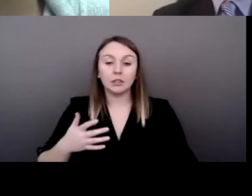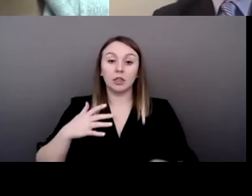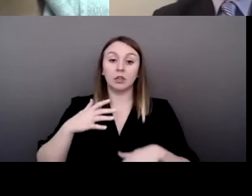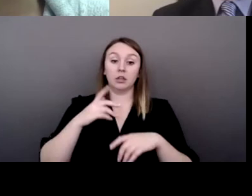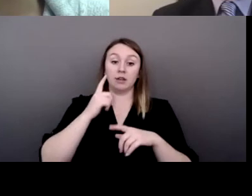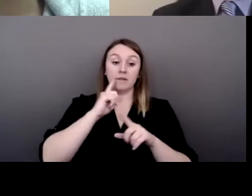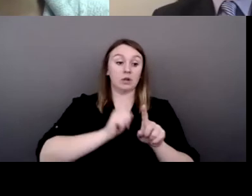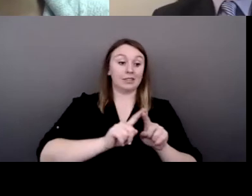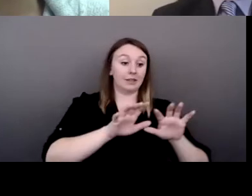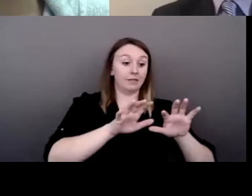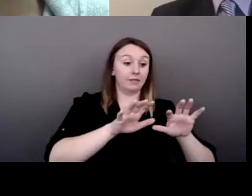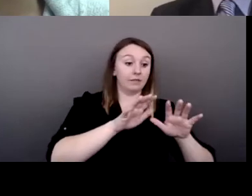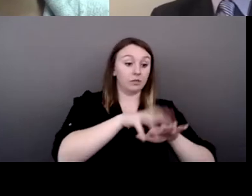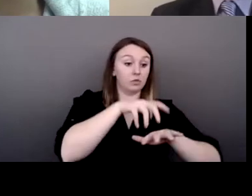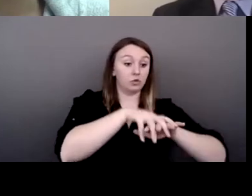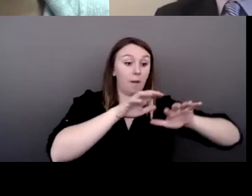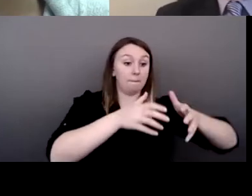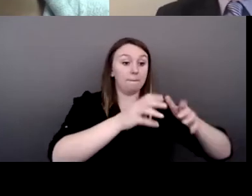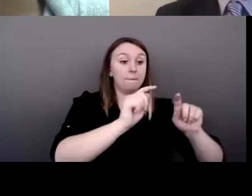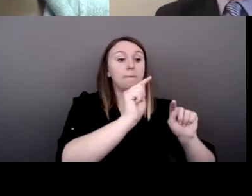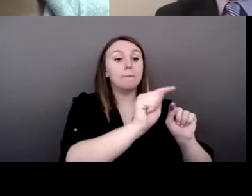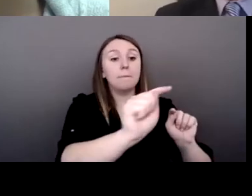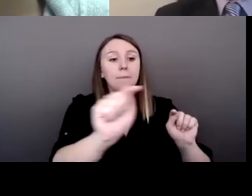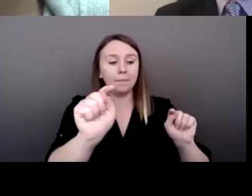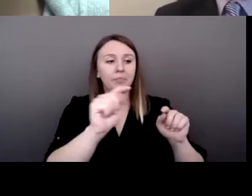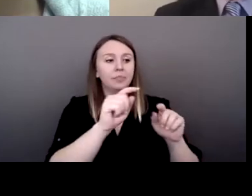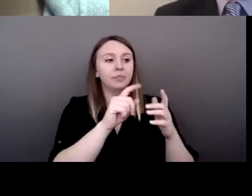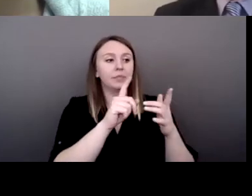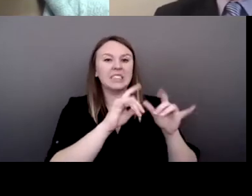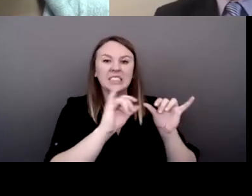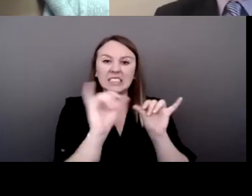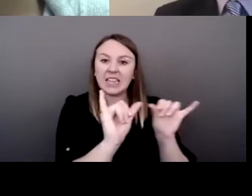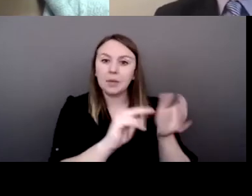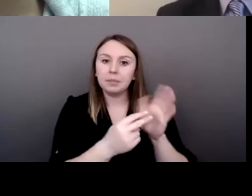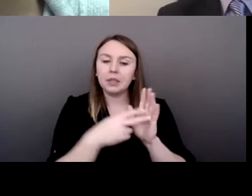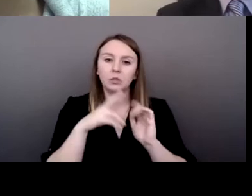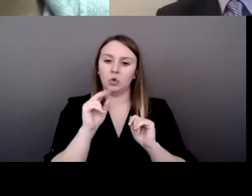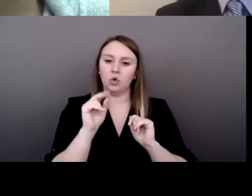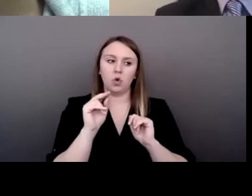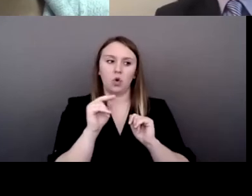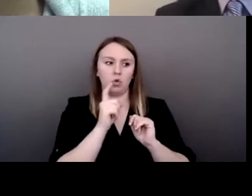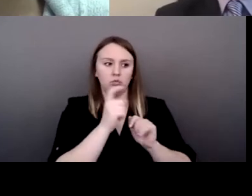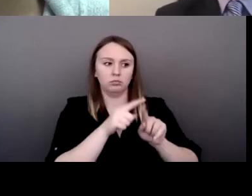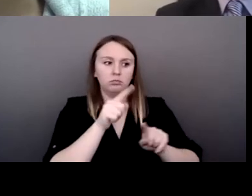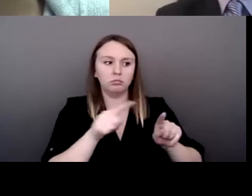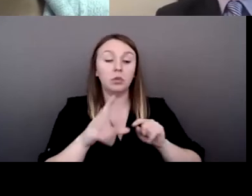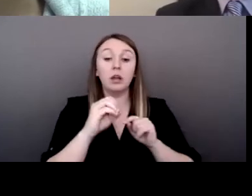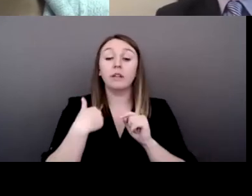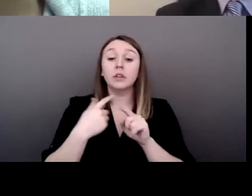in each of our tribal communities. When we get down to the, real, ethno-linguistic differences